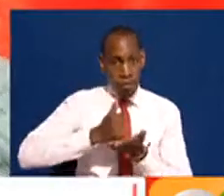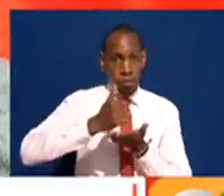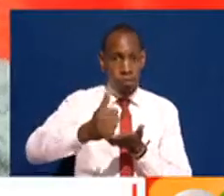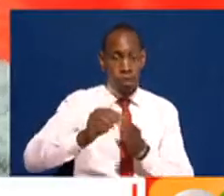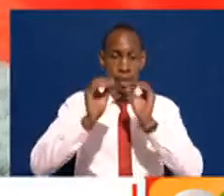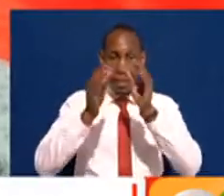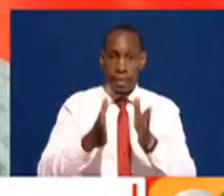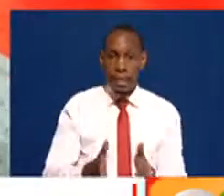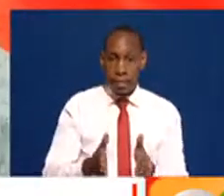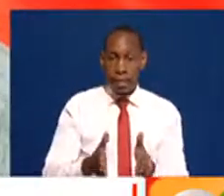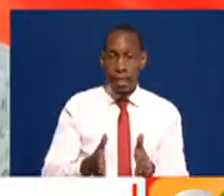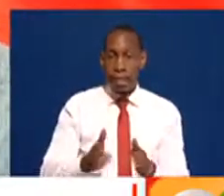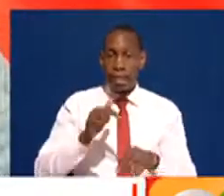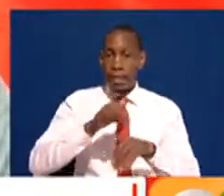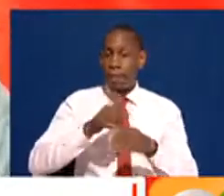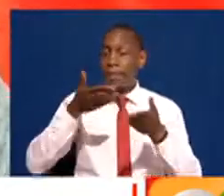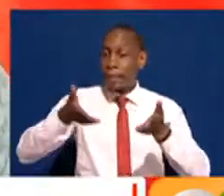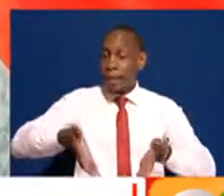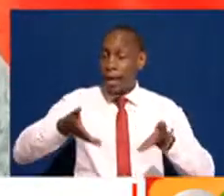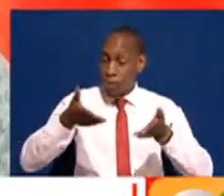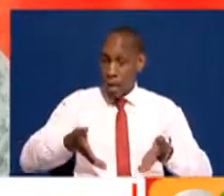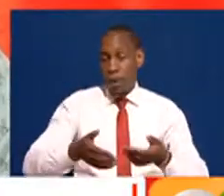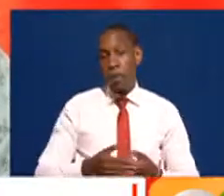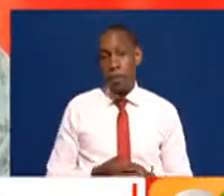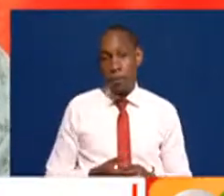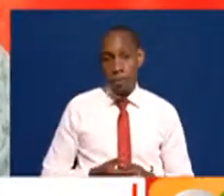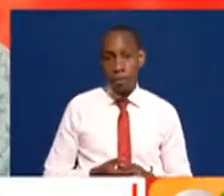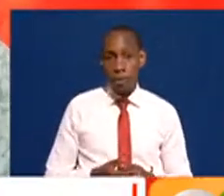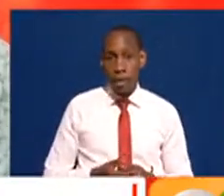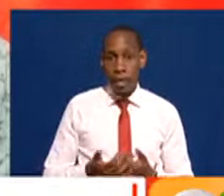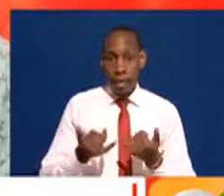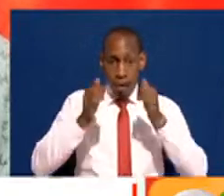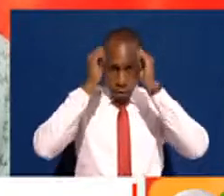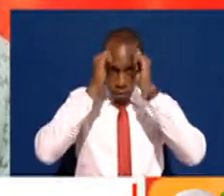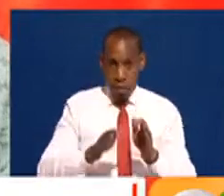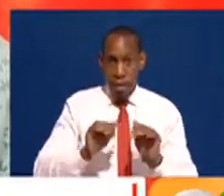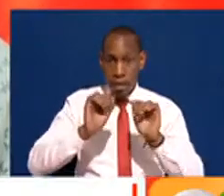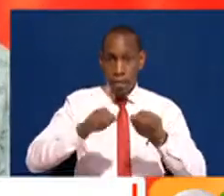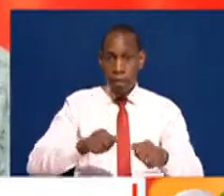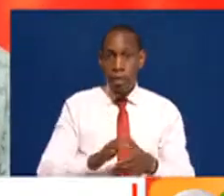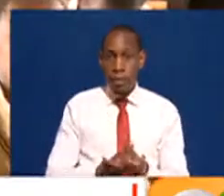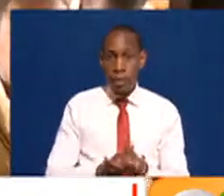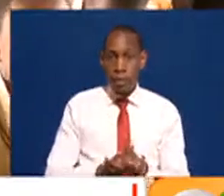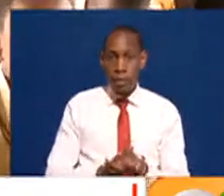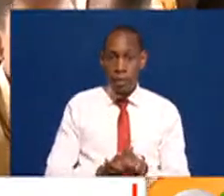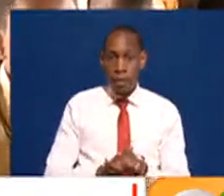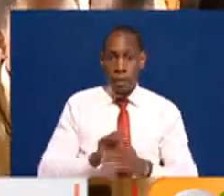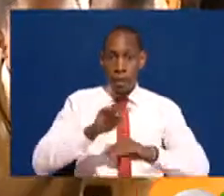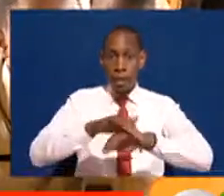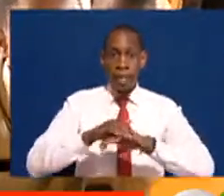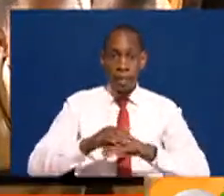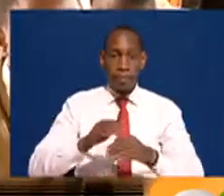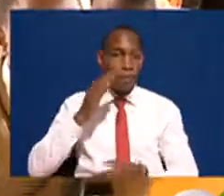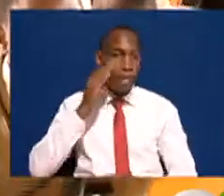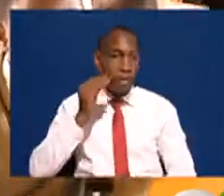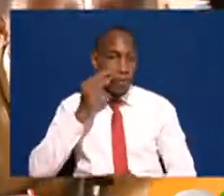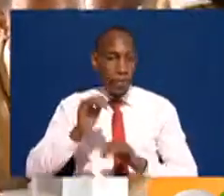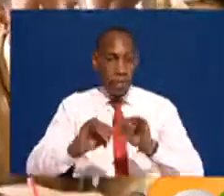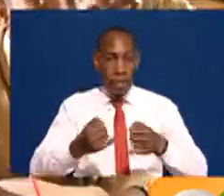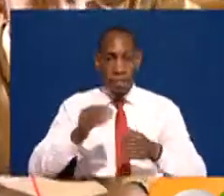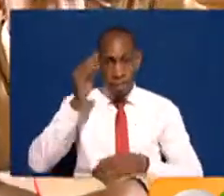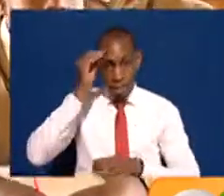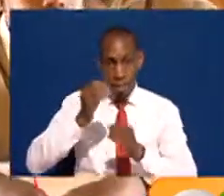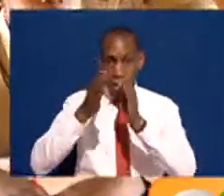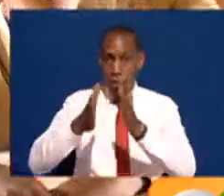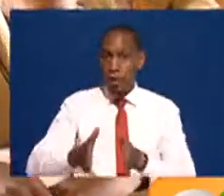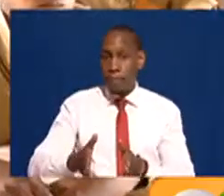these teachers as early as yesterday so that these learners can have a new experience. Education officers